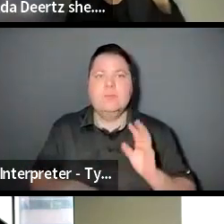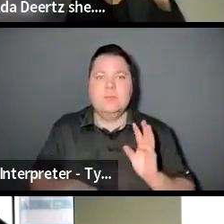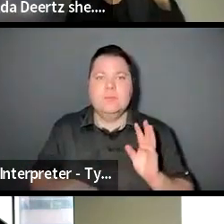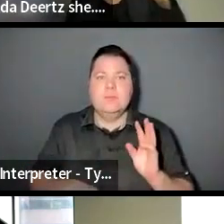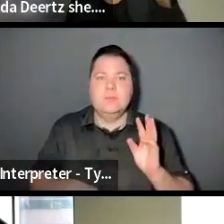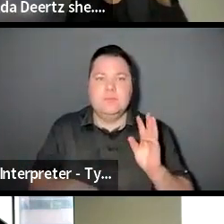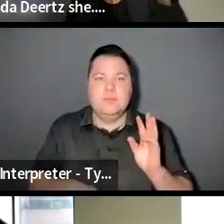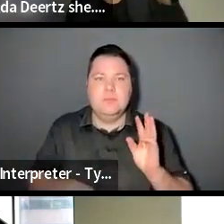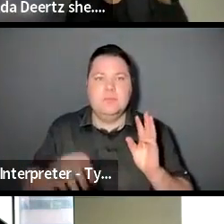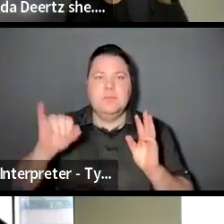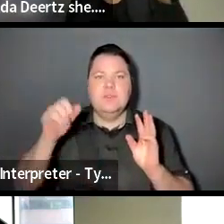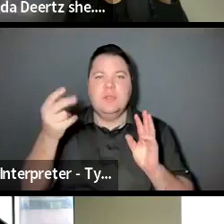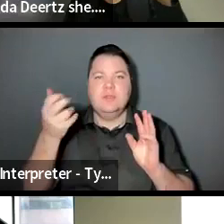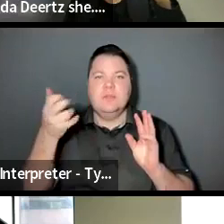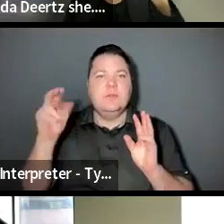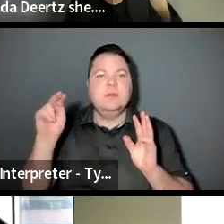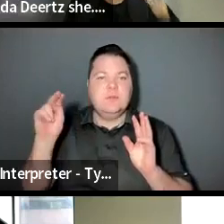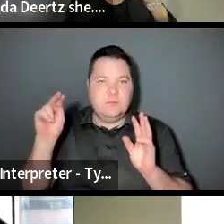Commissioner Johnson.